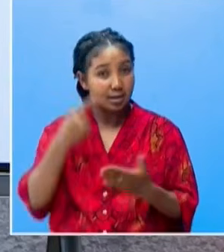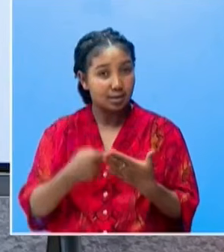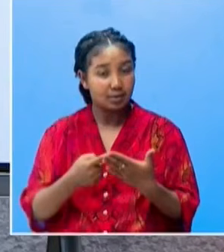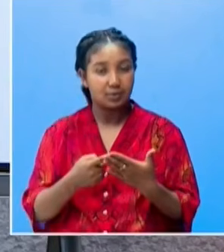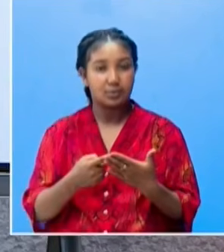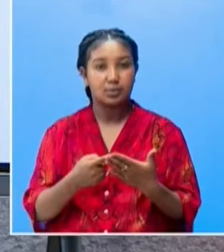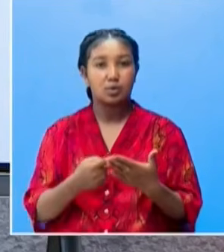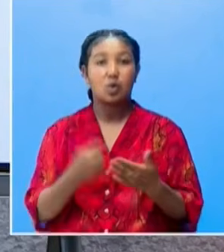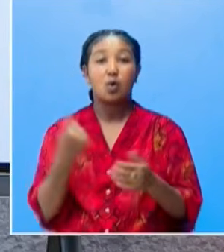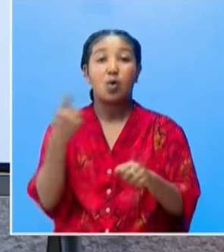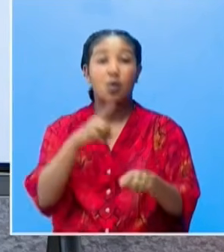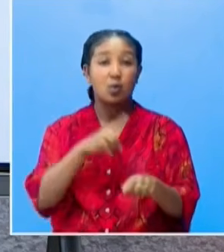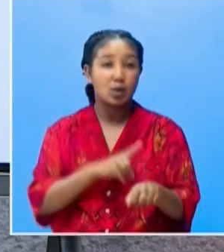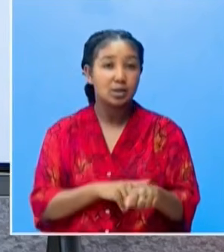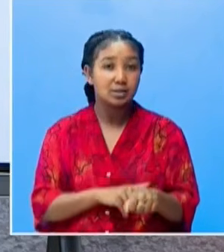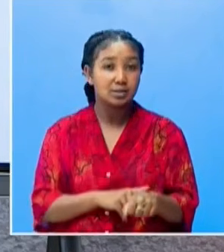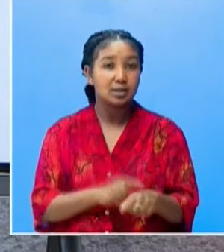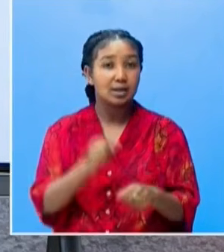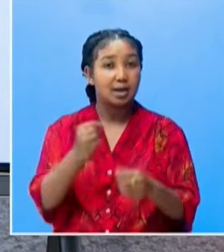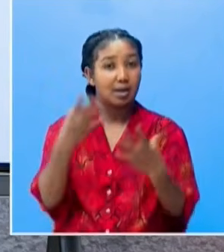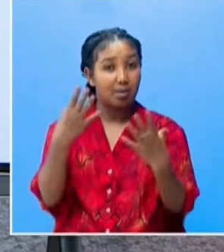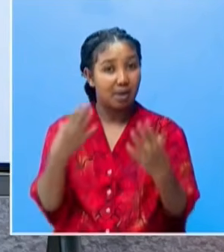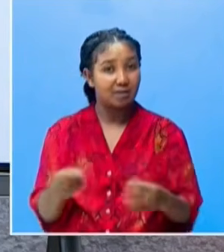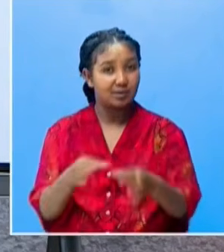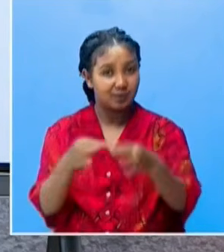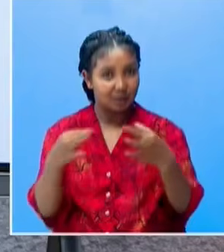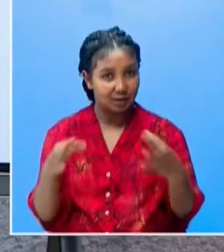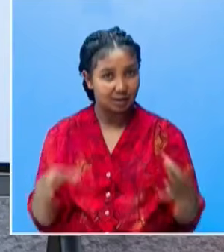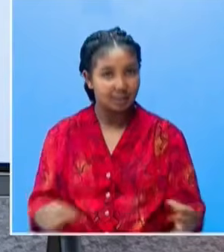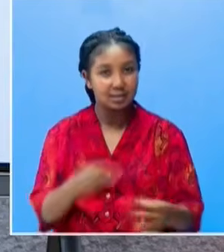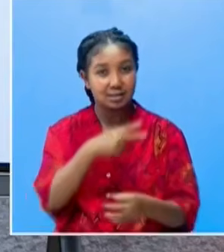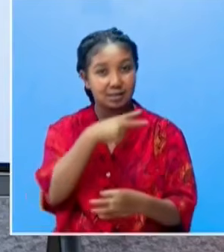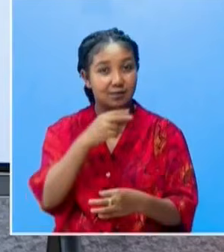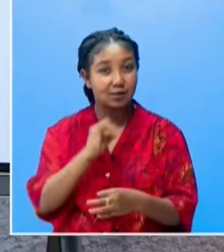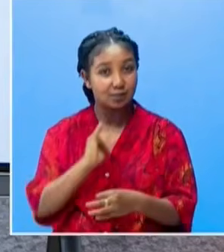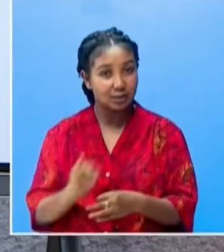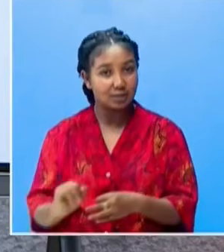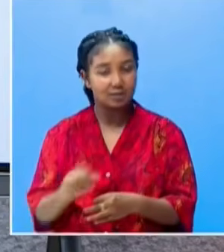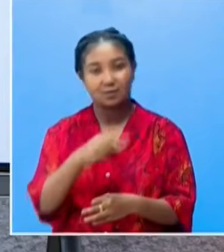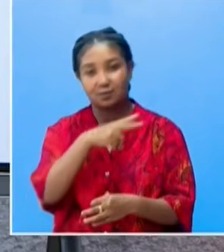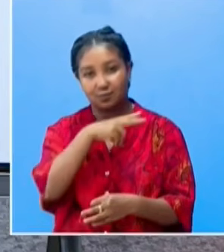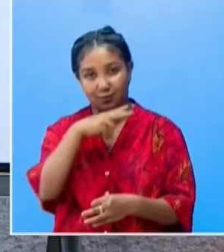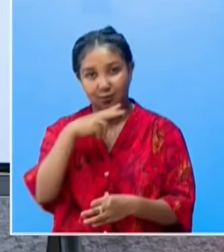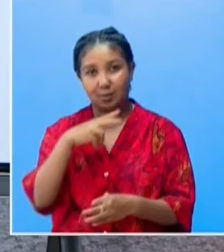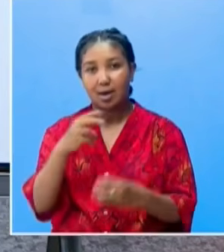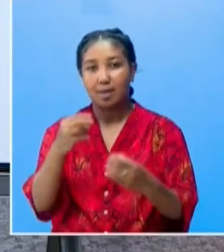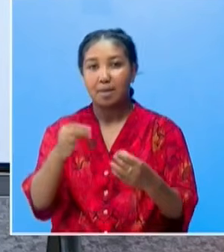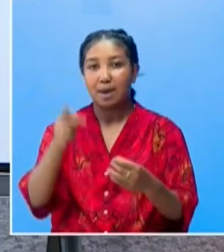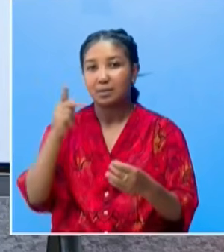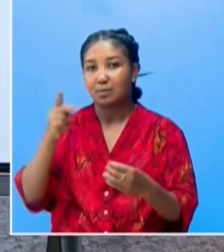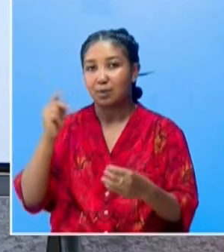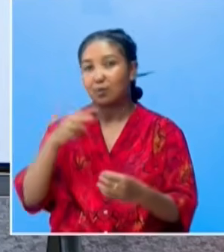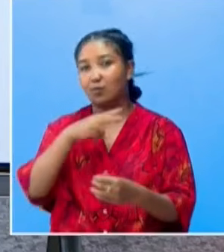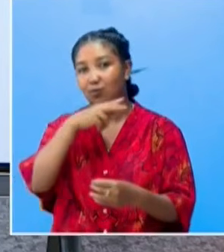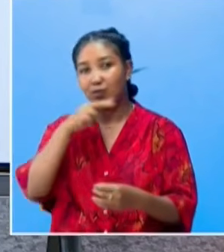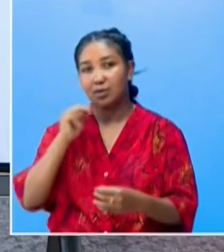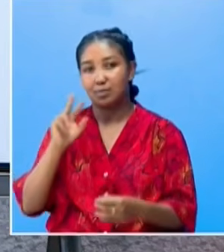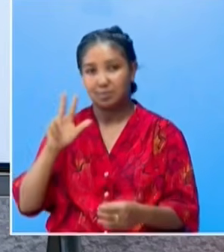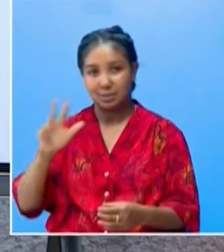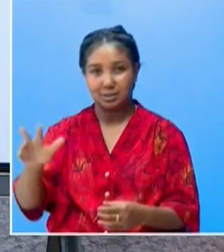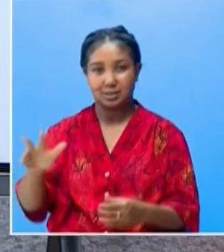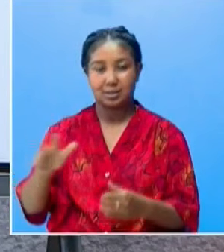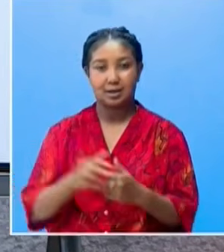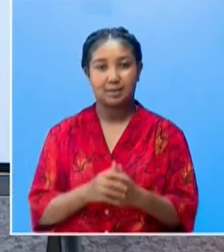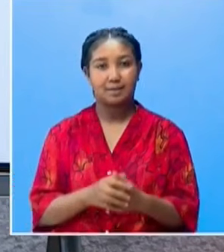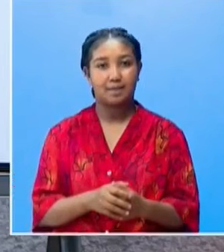is always in a passive sentence, the verb is past participle, or what we call